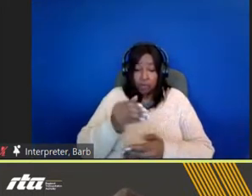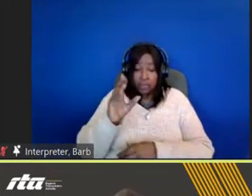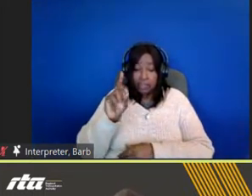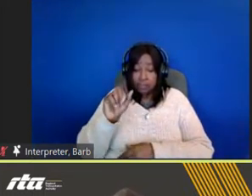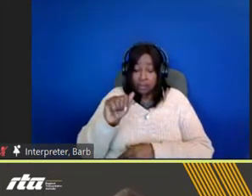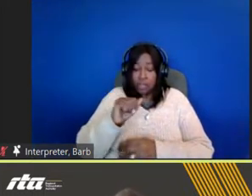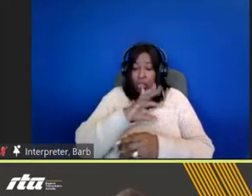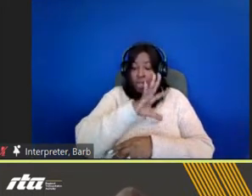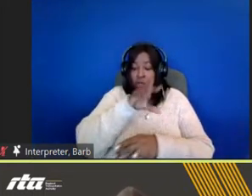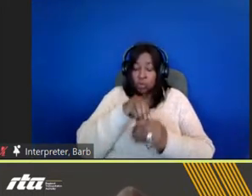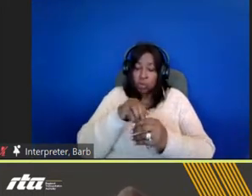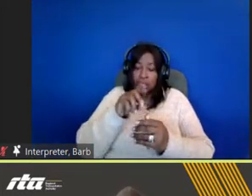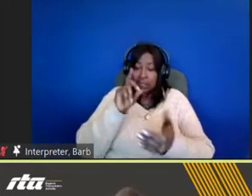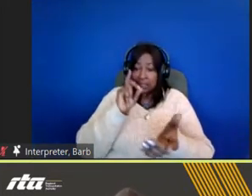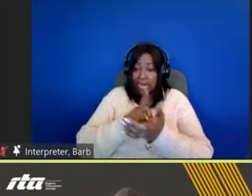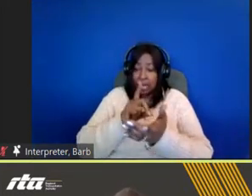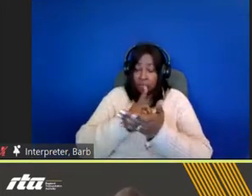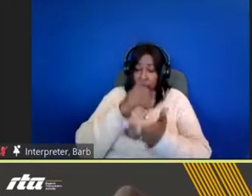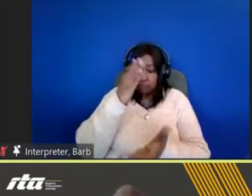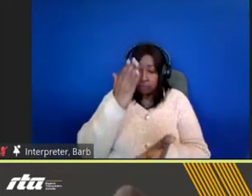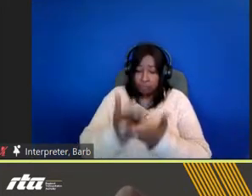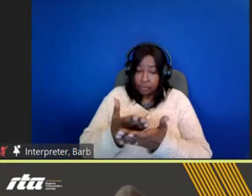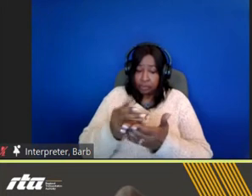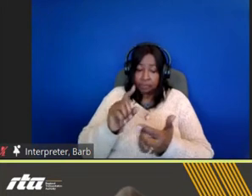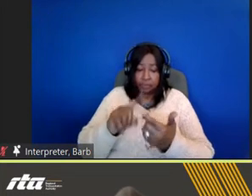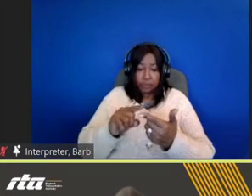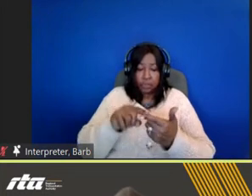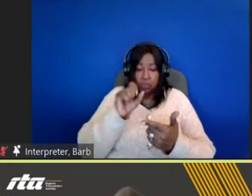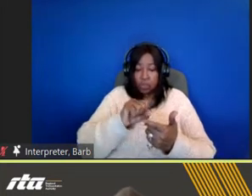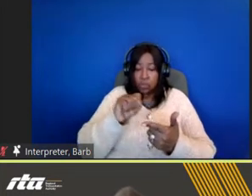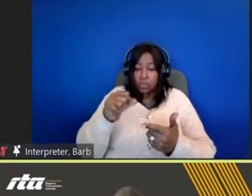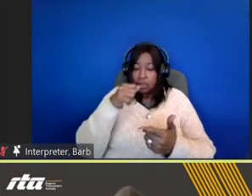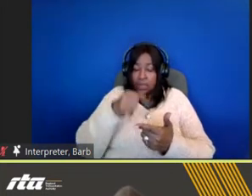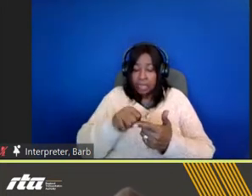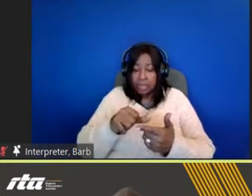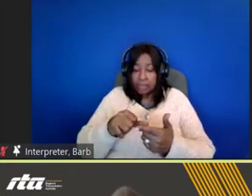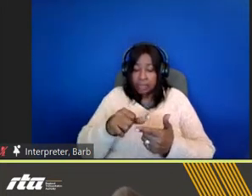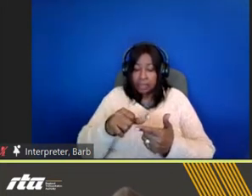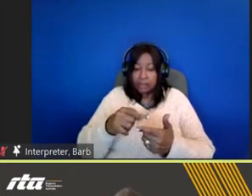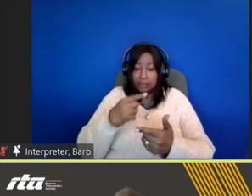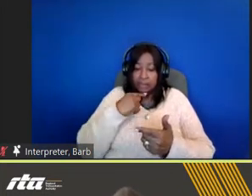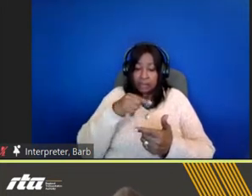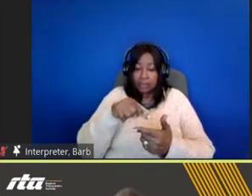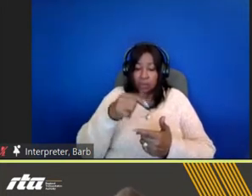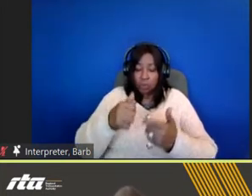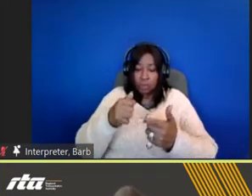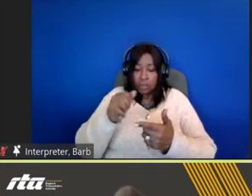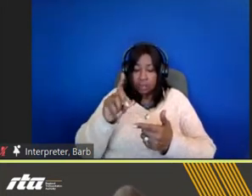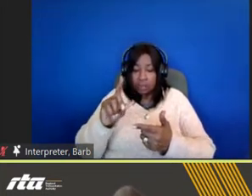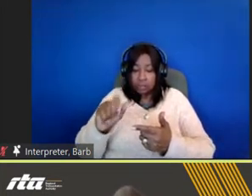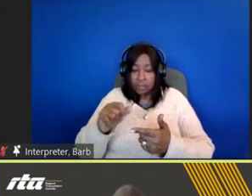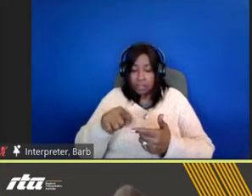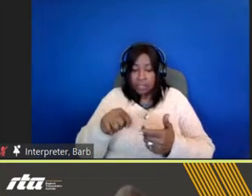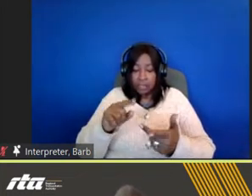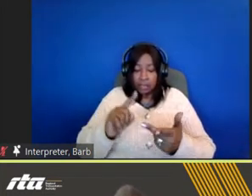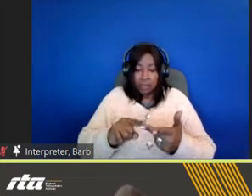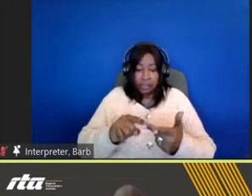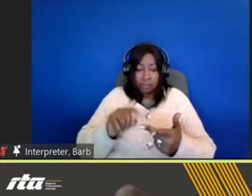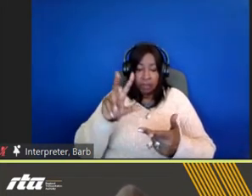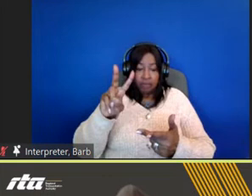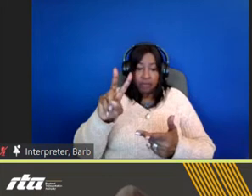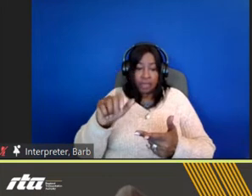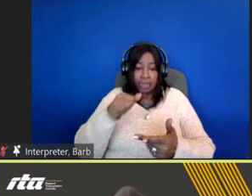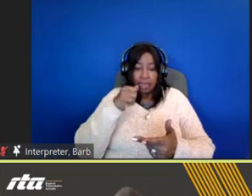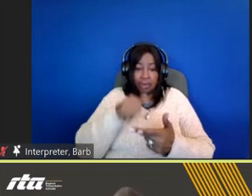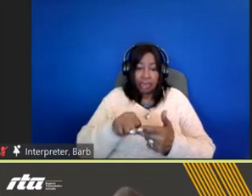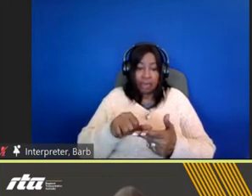doctor's documentation, social security letter indicating disability, a VA letter, a Medicare letter, or an